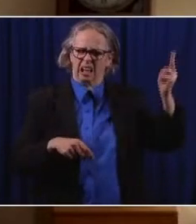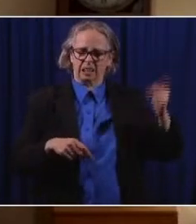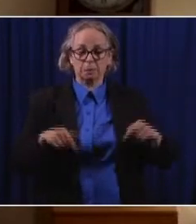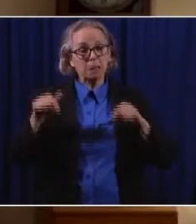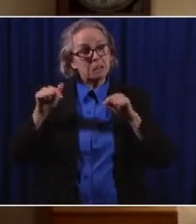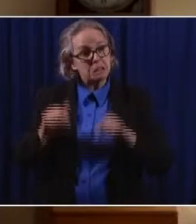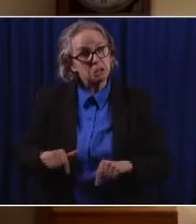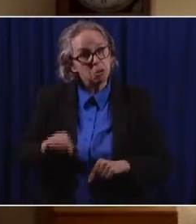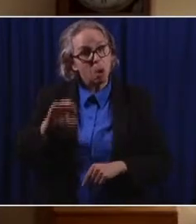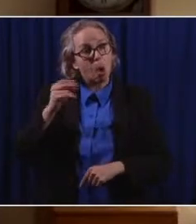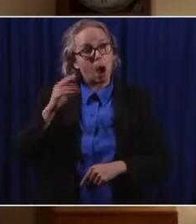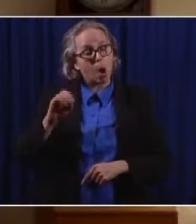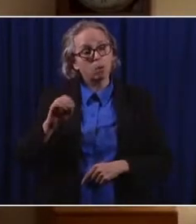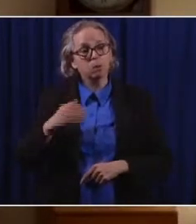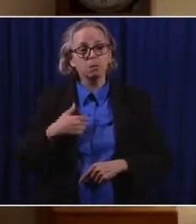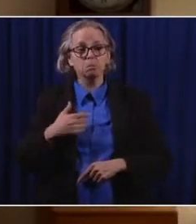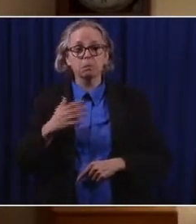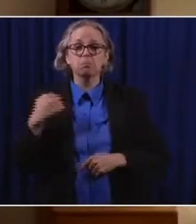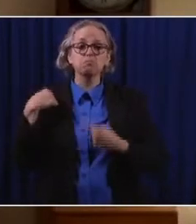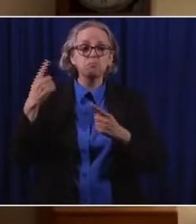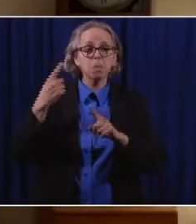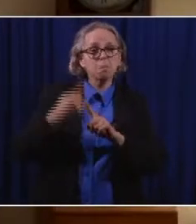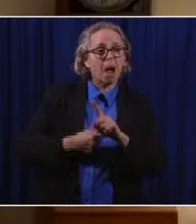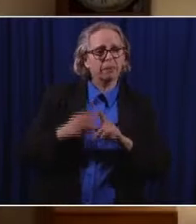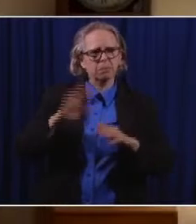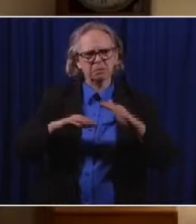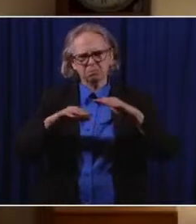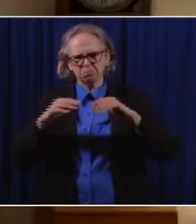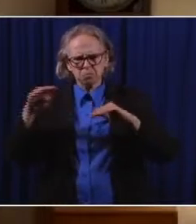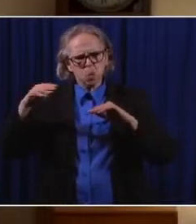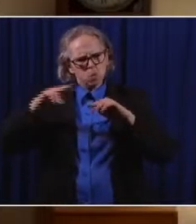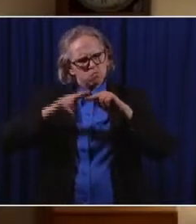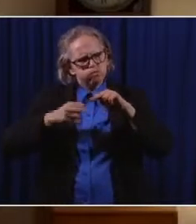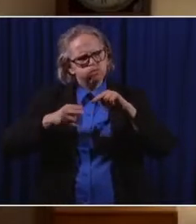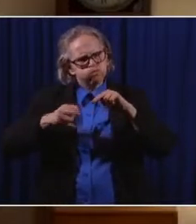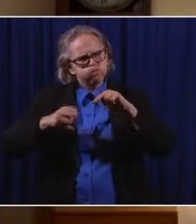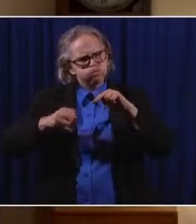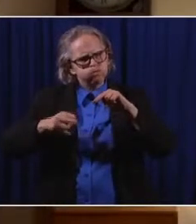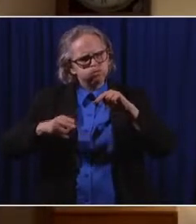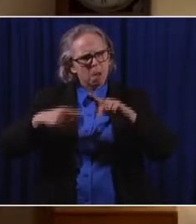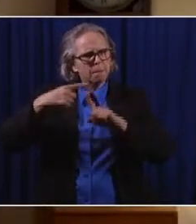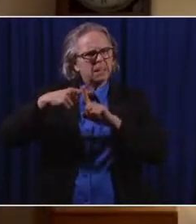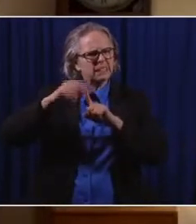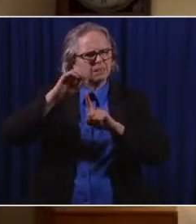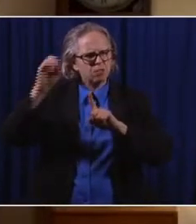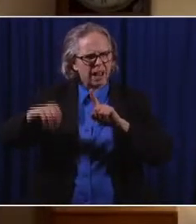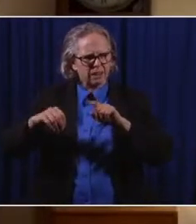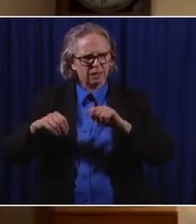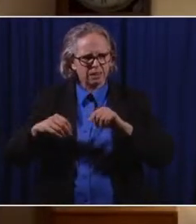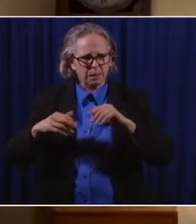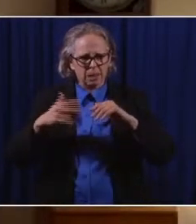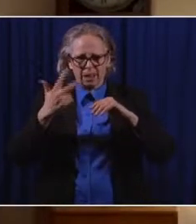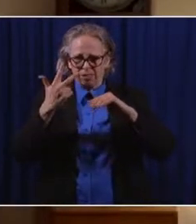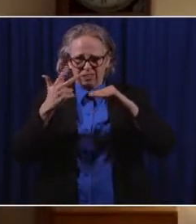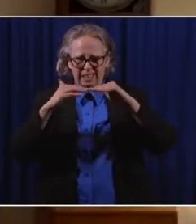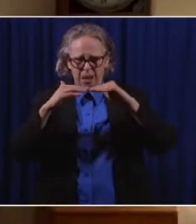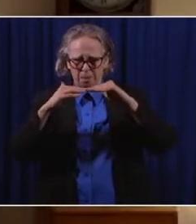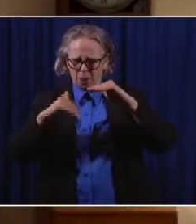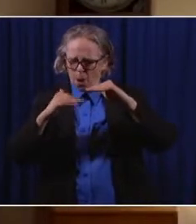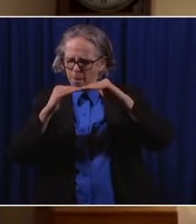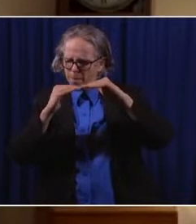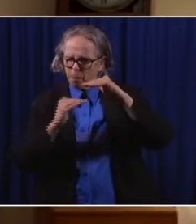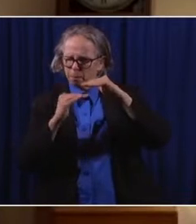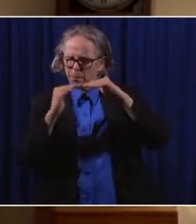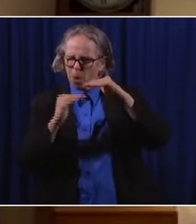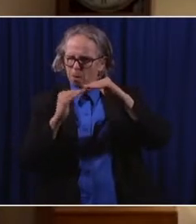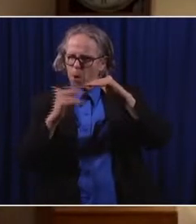the last month or so has been coming down. And it got a little bit below 3%. In fact,